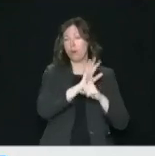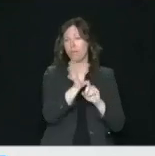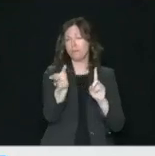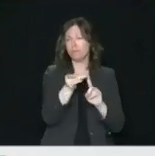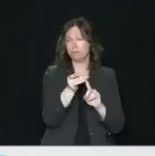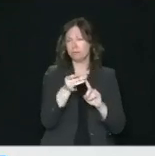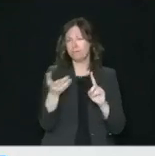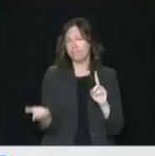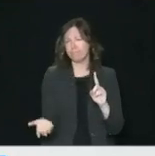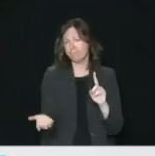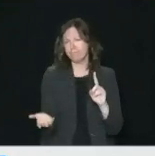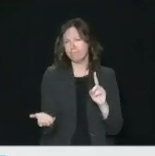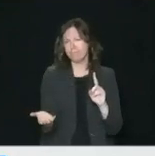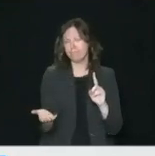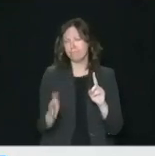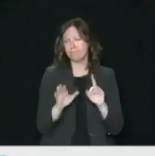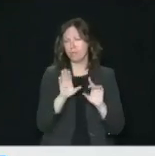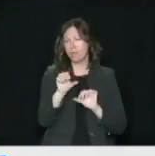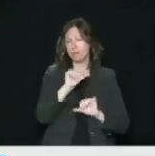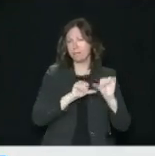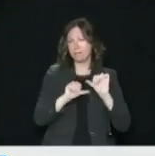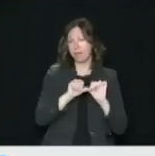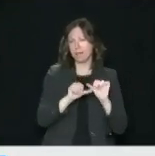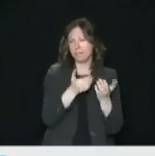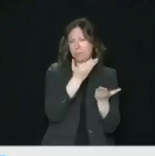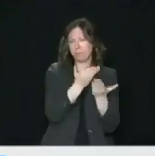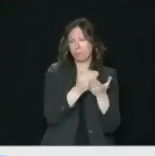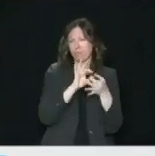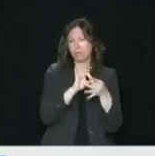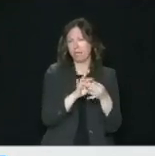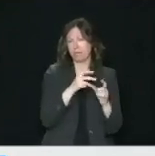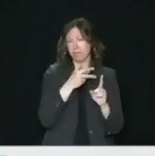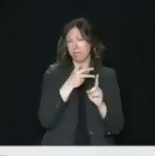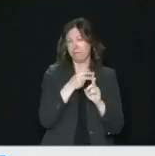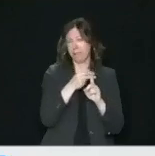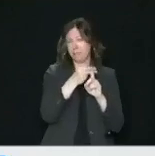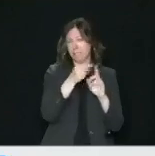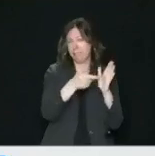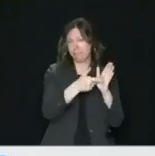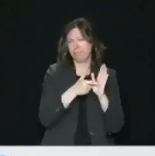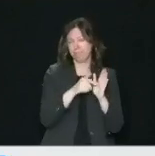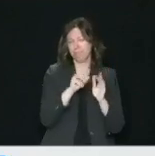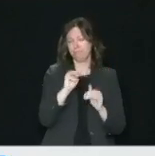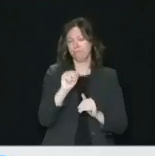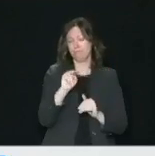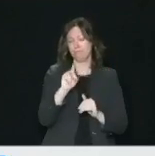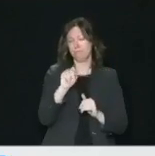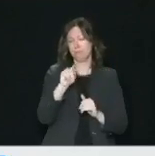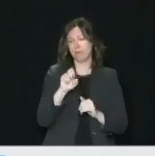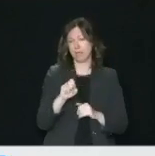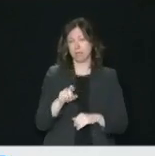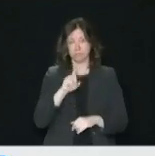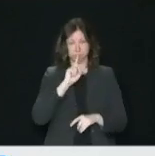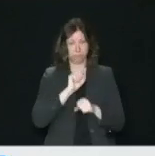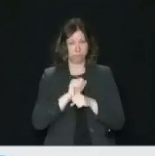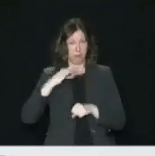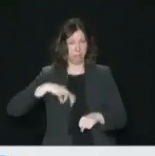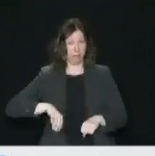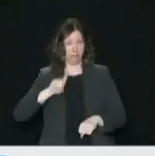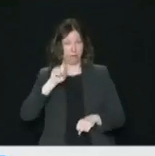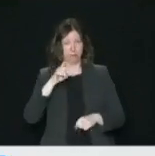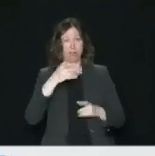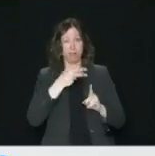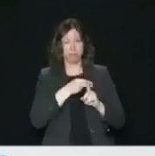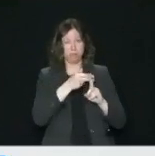closely to see whether, as well, we need to develop new vaccines in the future. There are a number of